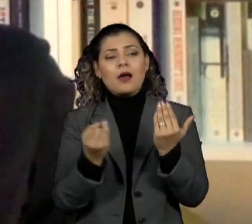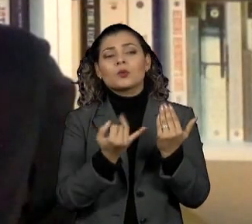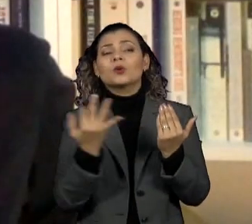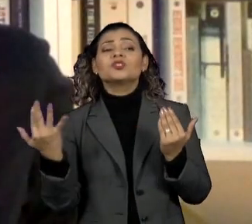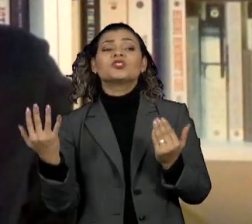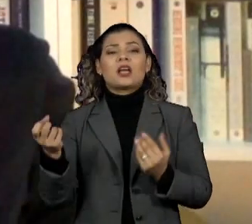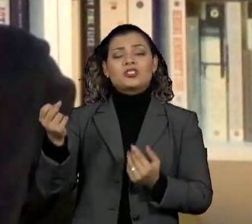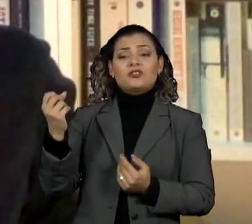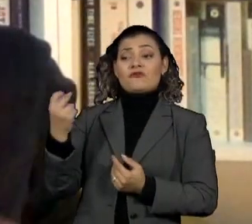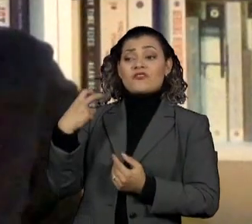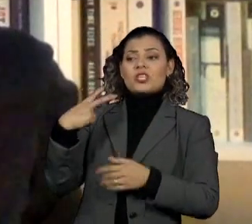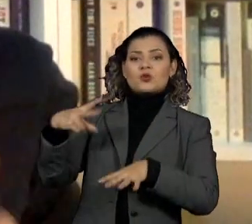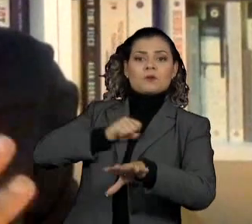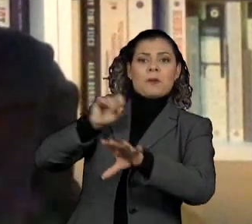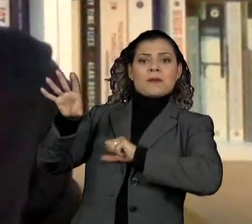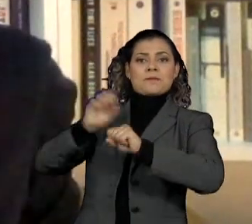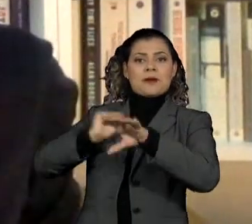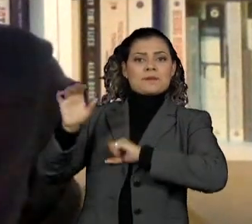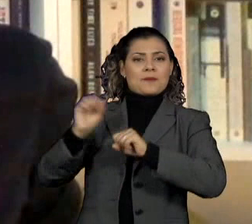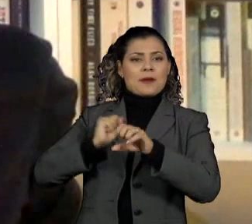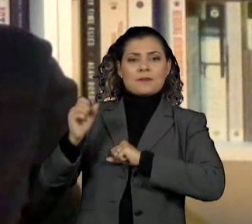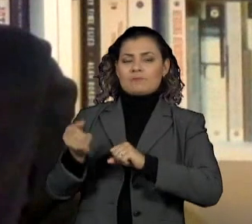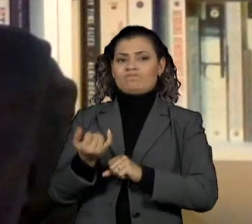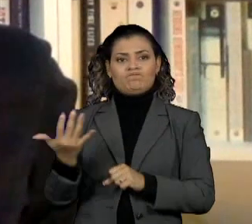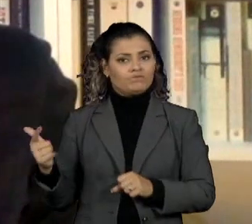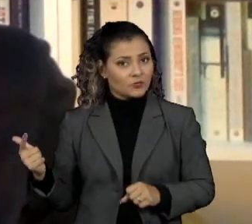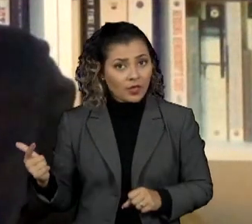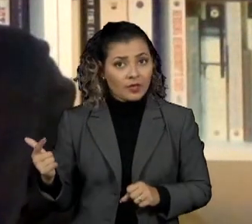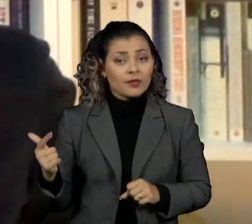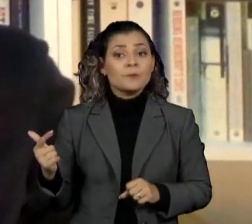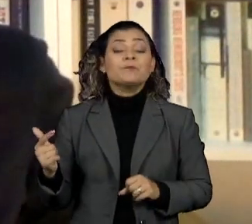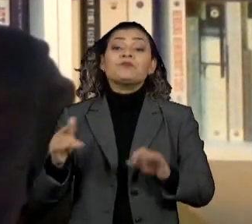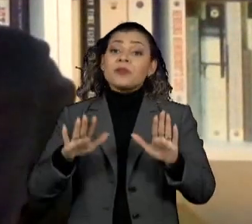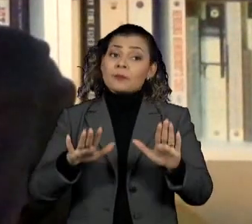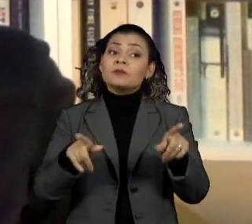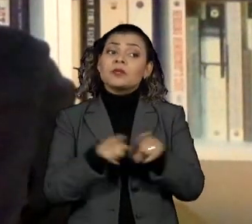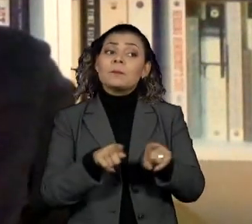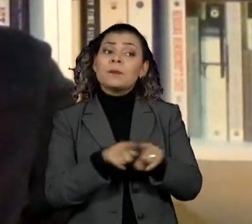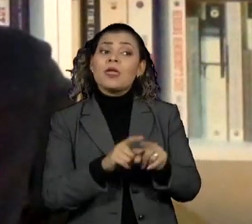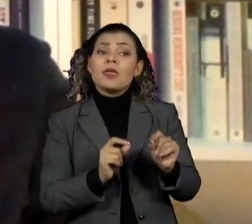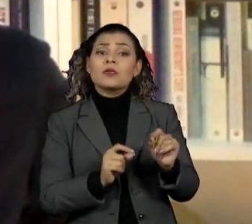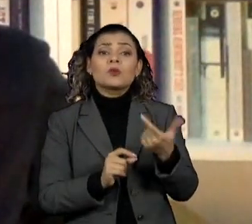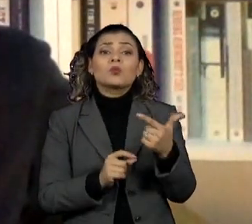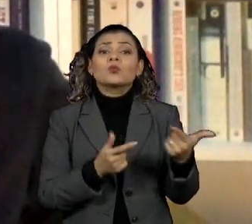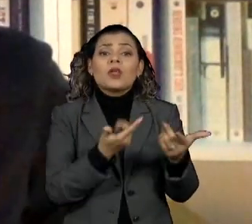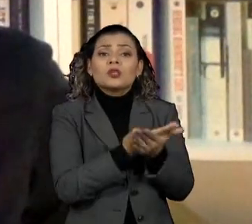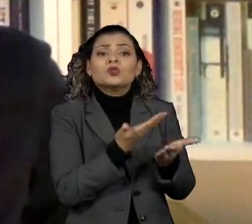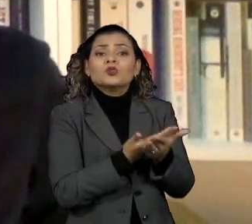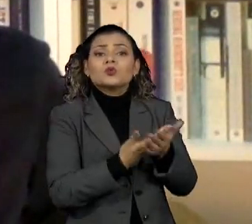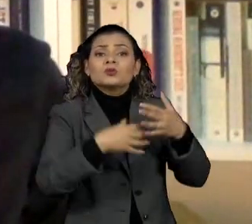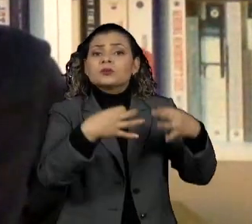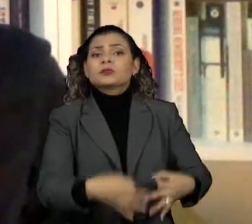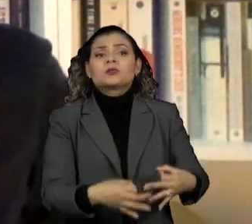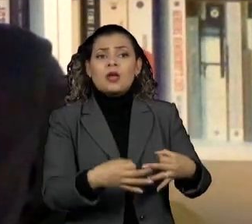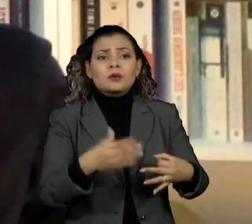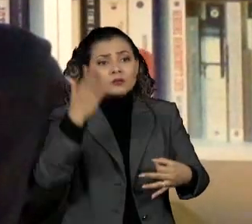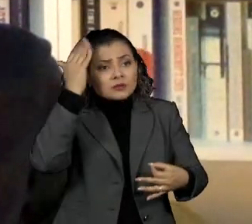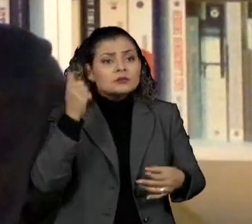that you actually get exposed to, but there is no direct study that I know of in coronavirus.